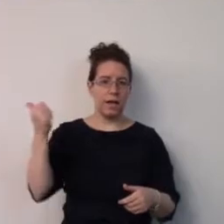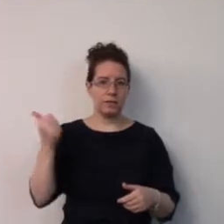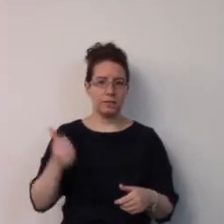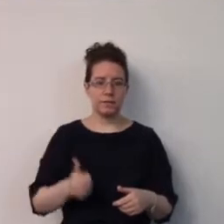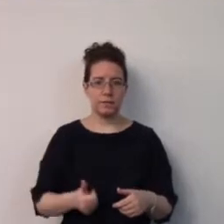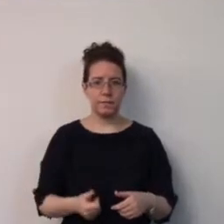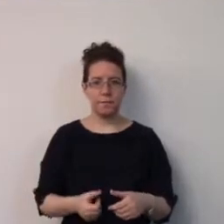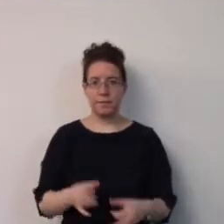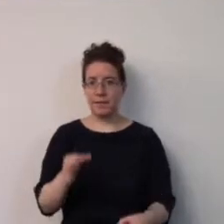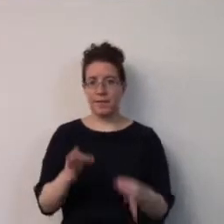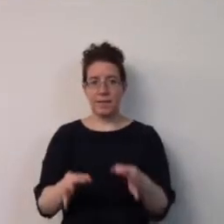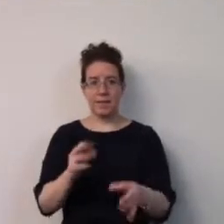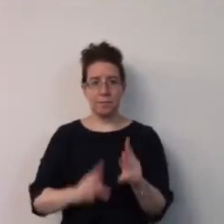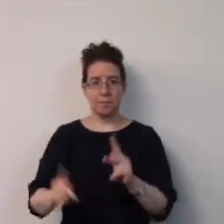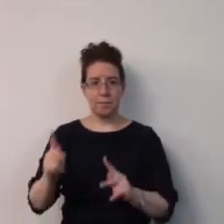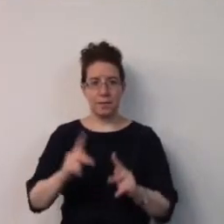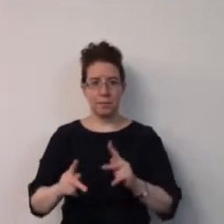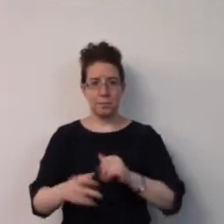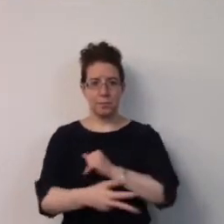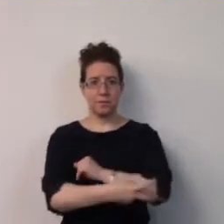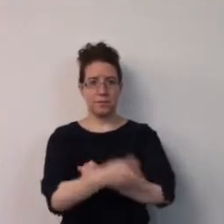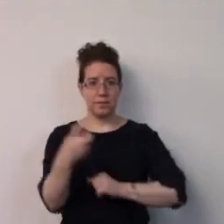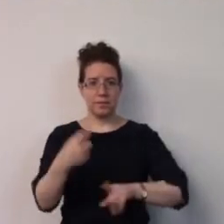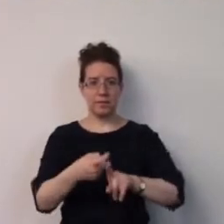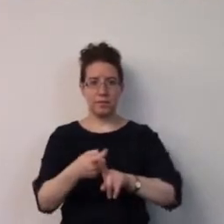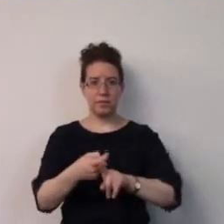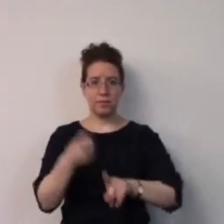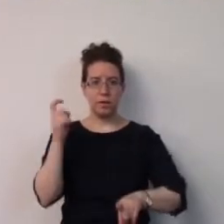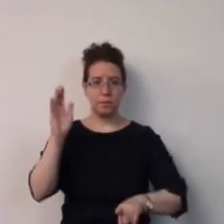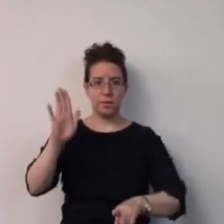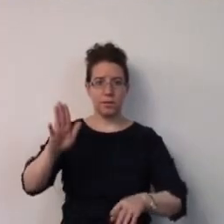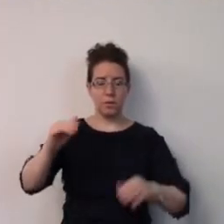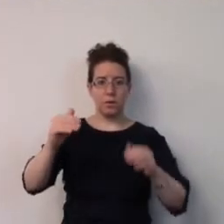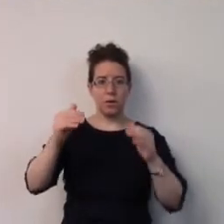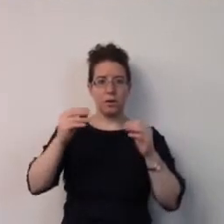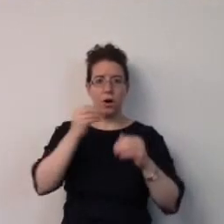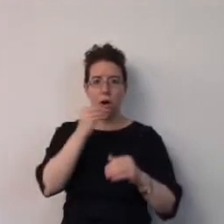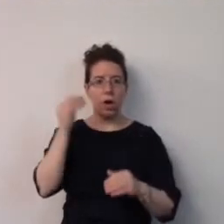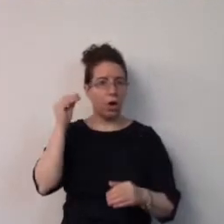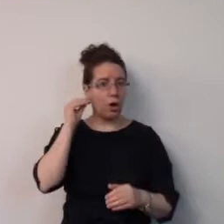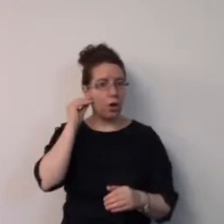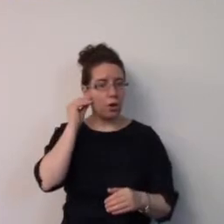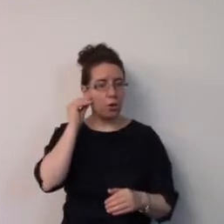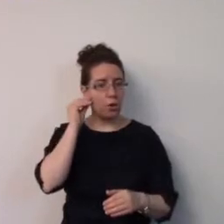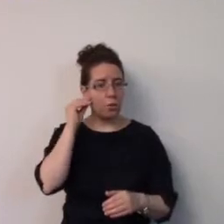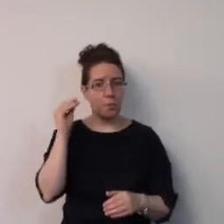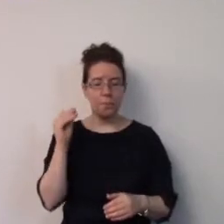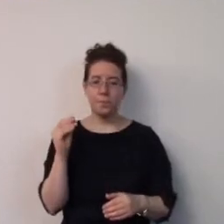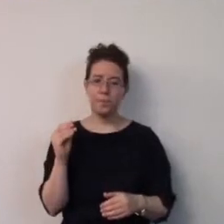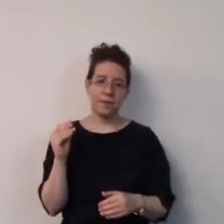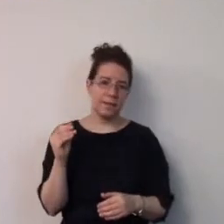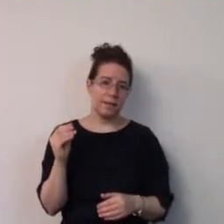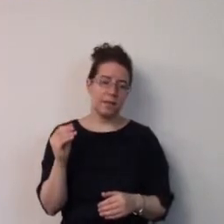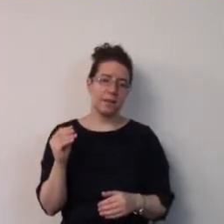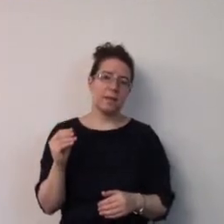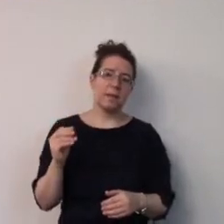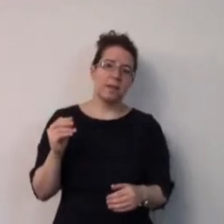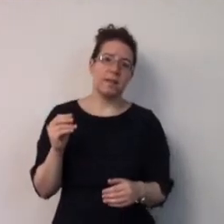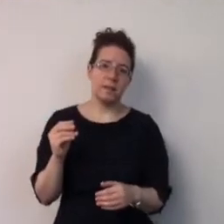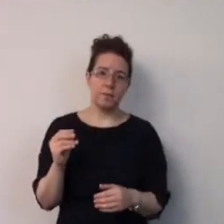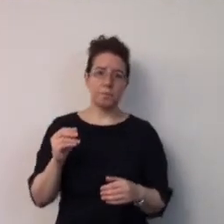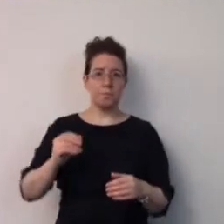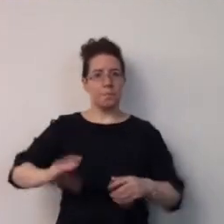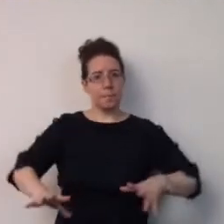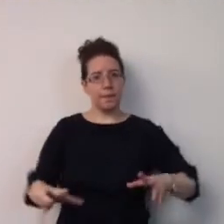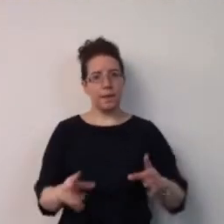all else. Yes. For it determines the course of your life. Yes. It determines the course of